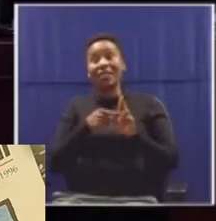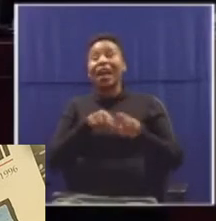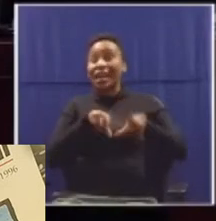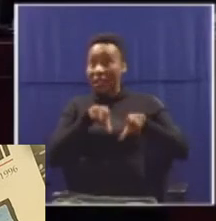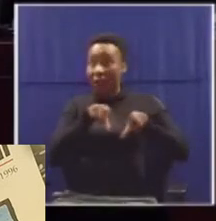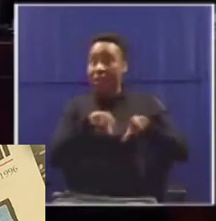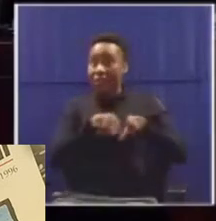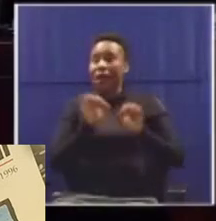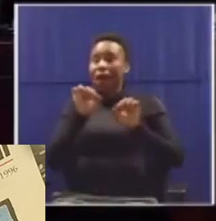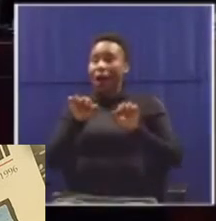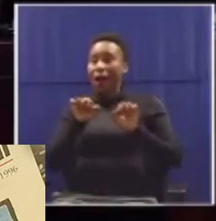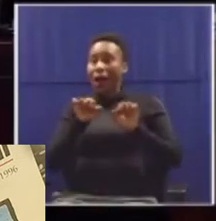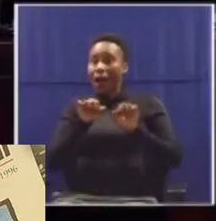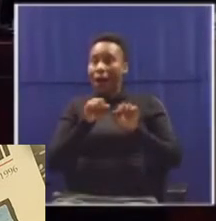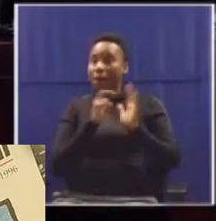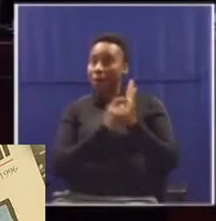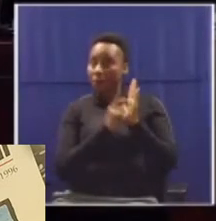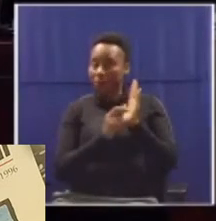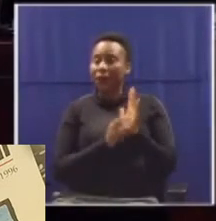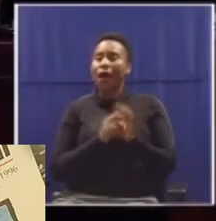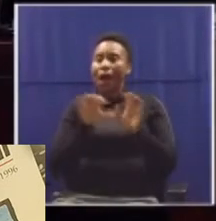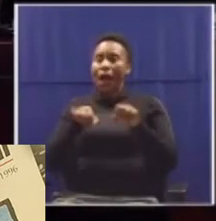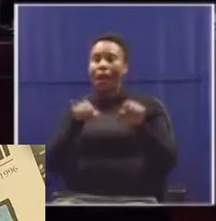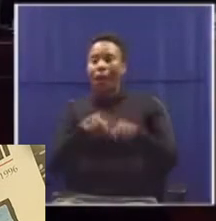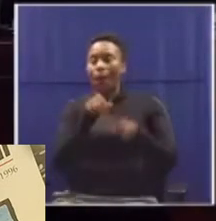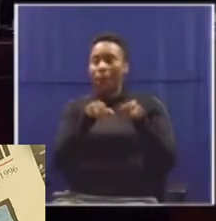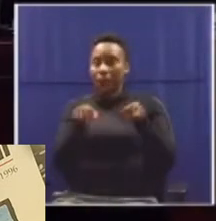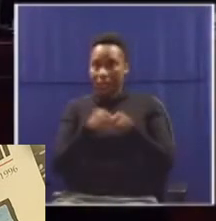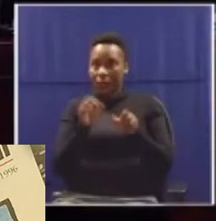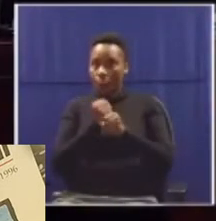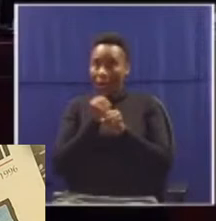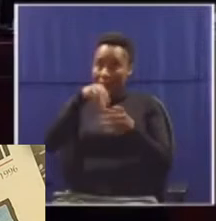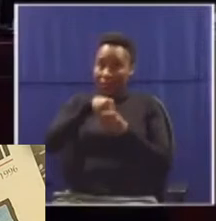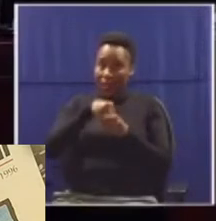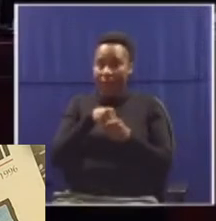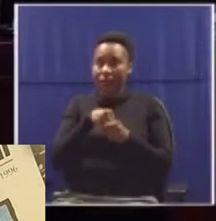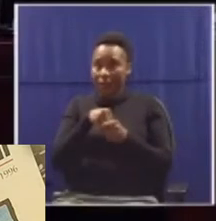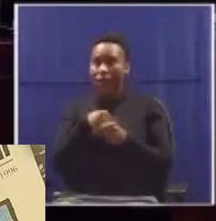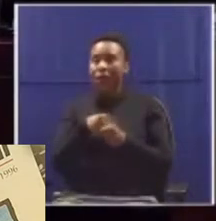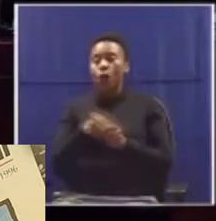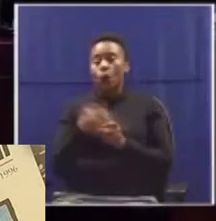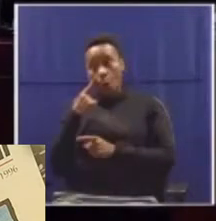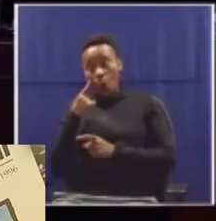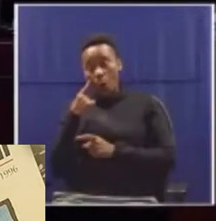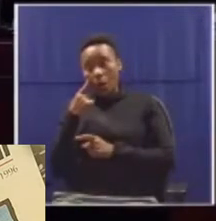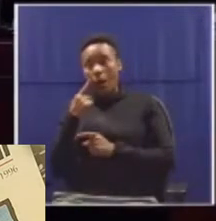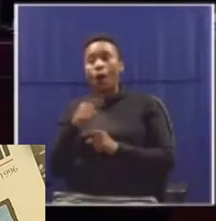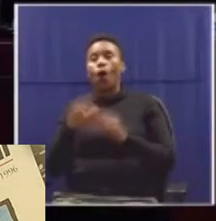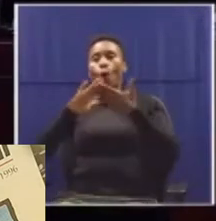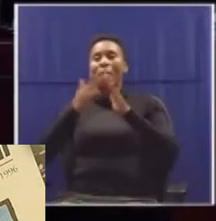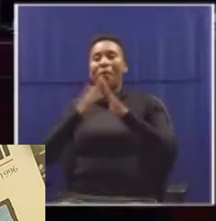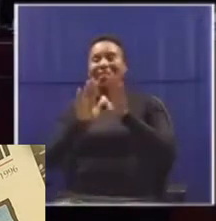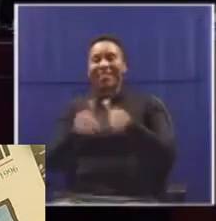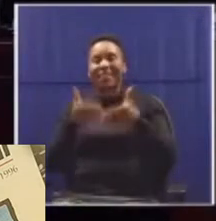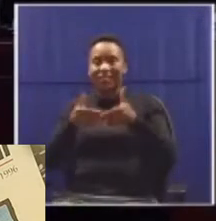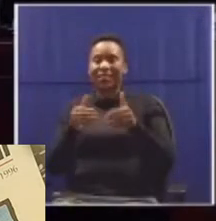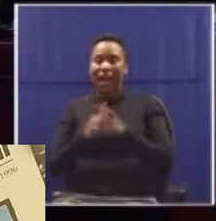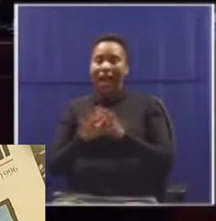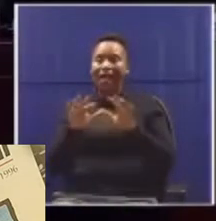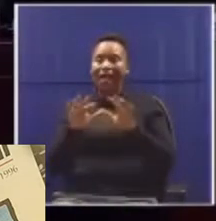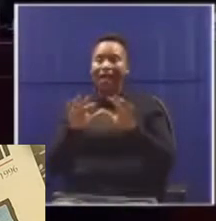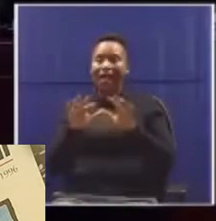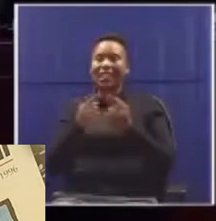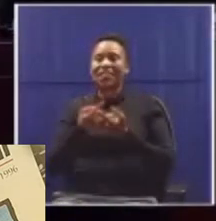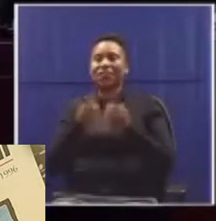candidate practitioners and practitioners to look with fresh eyes at community service and pro bono work in